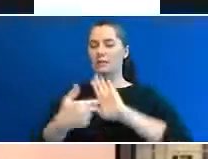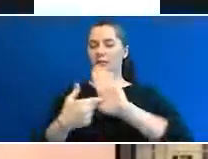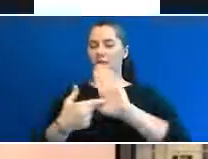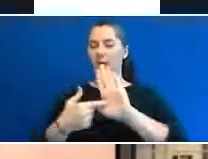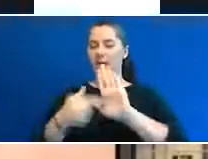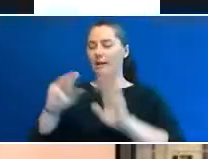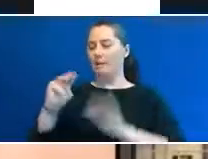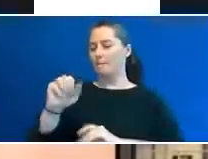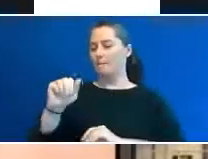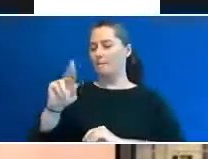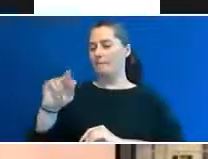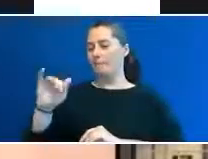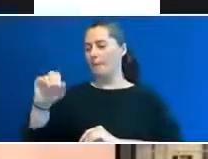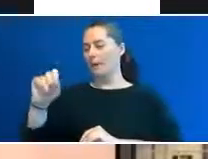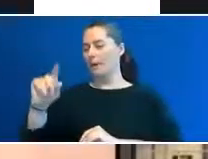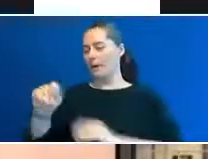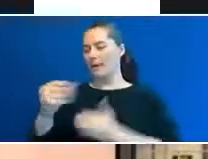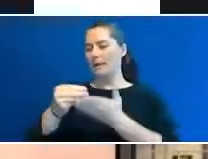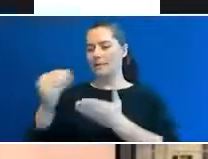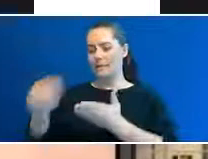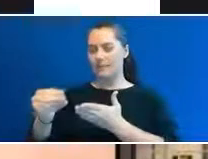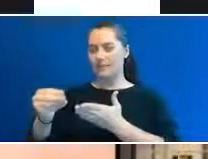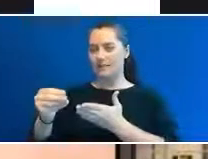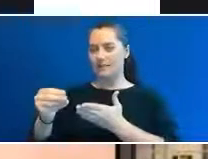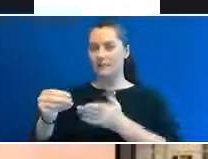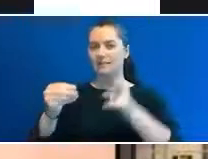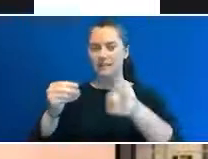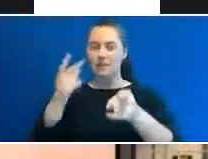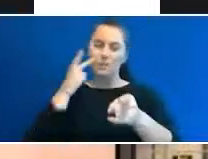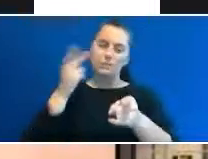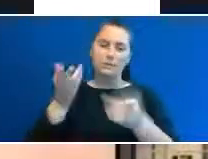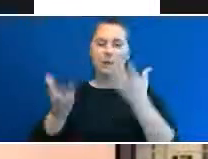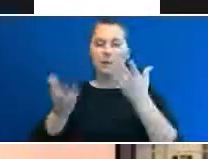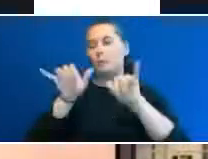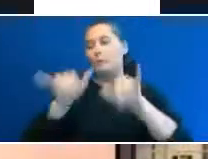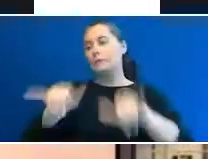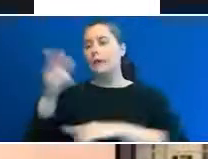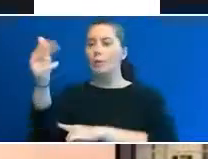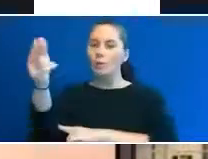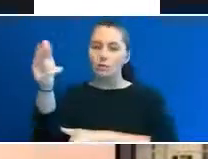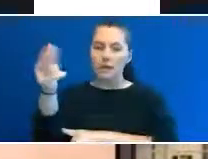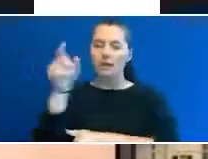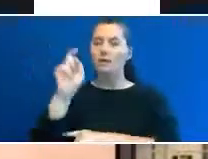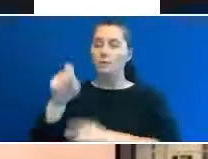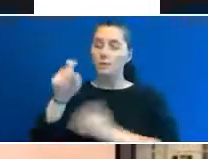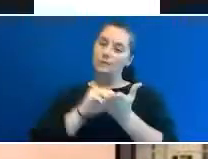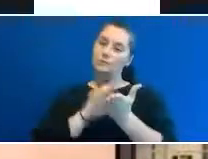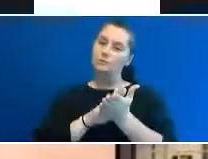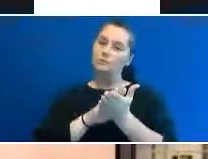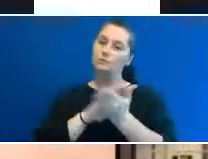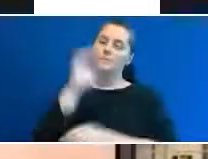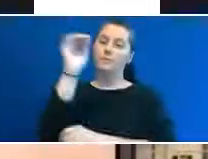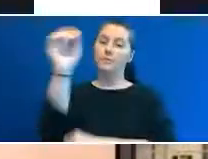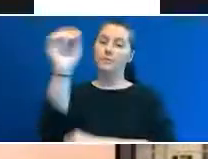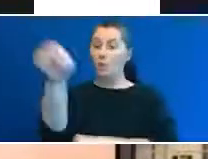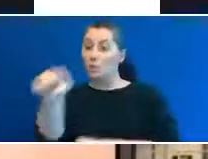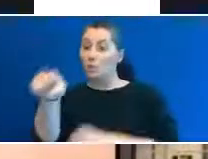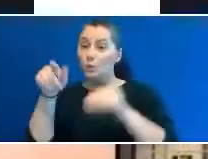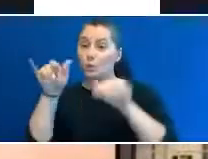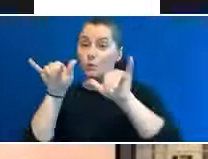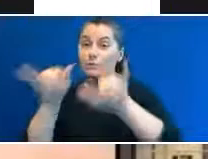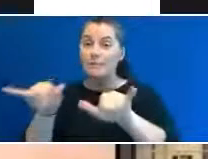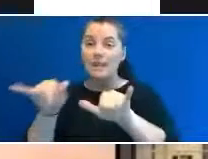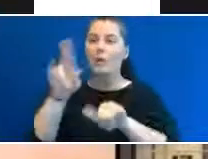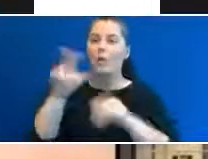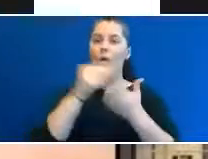you were going and you were traveling and you were going to be staying at this hotel, and this needed to be whether it was you staying there or something that you bought